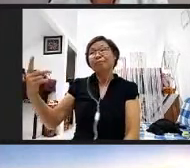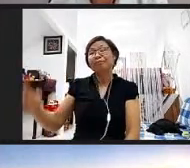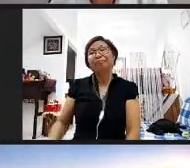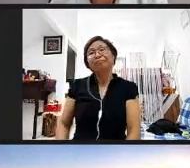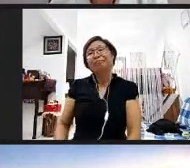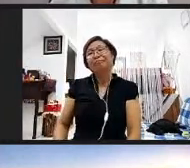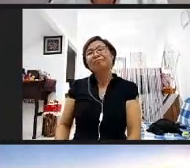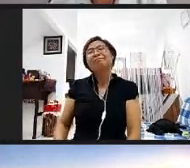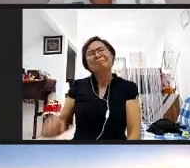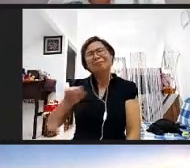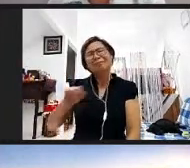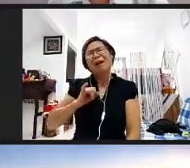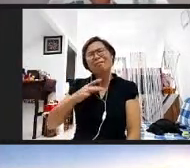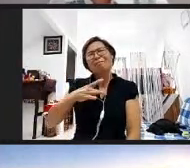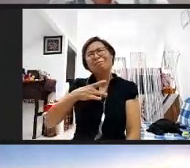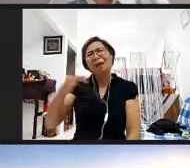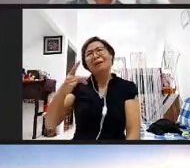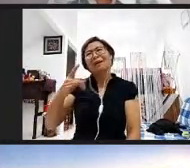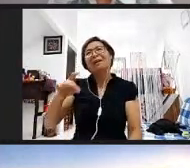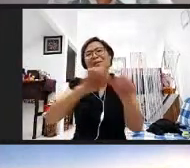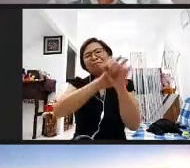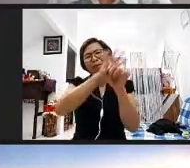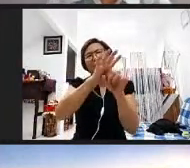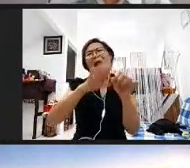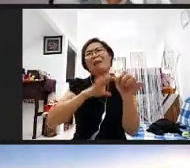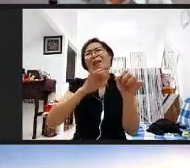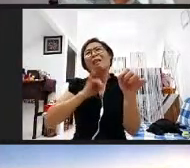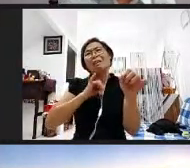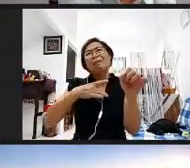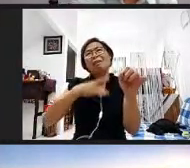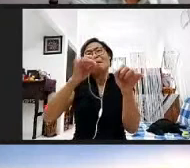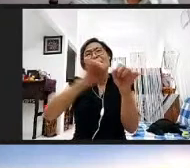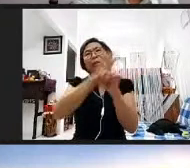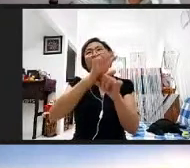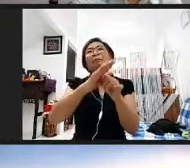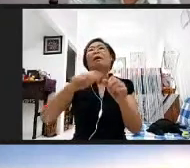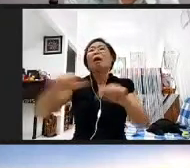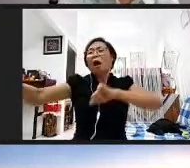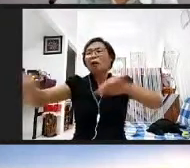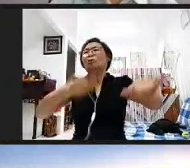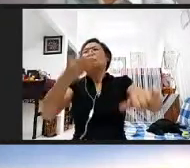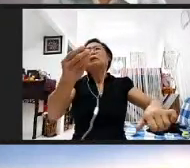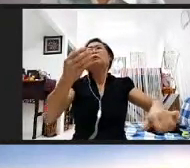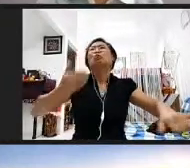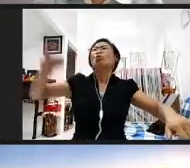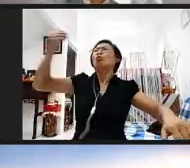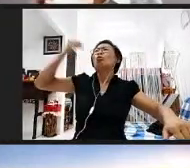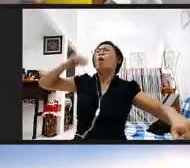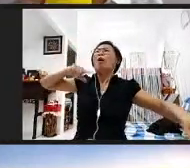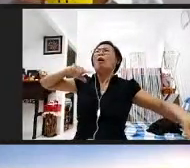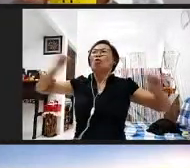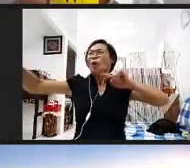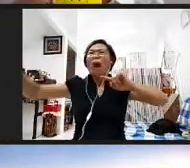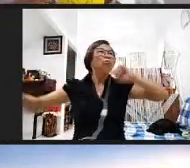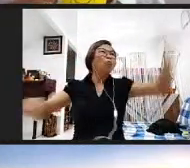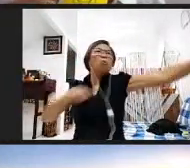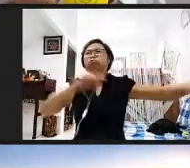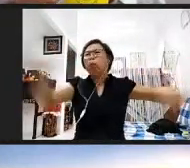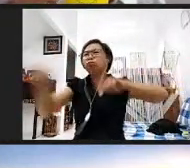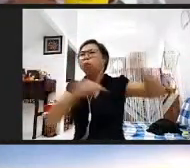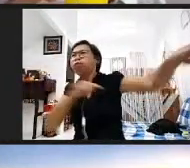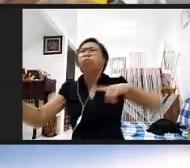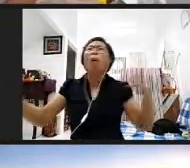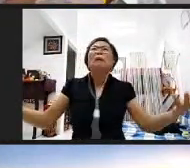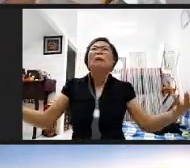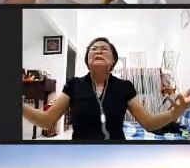quite like the pandemic, sense that because less activities. Before that, I was running around and quite